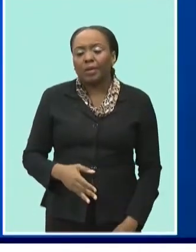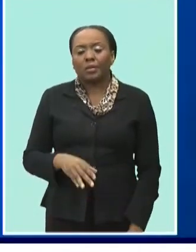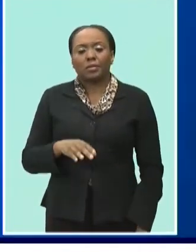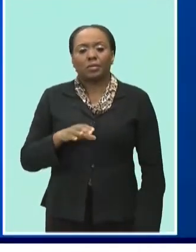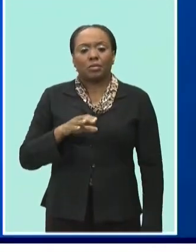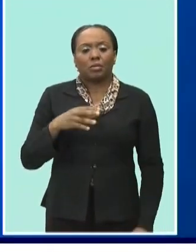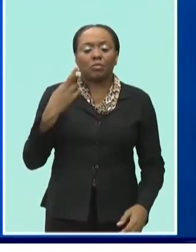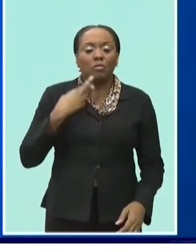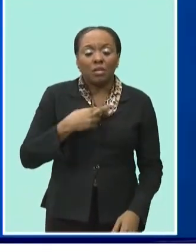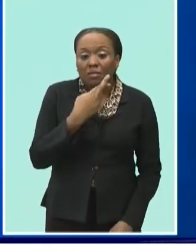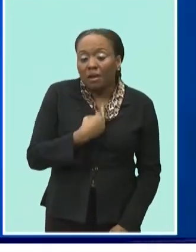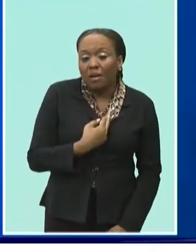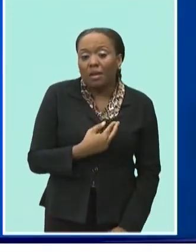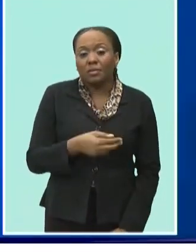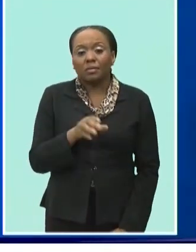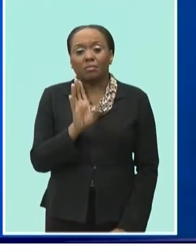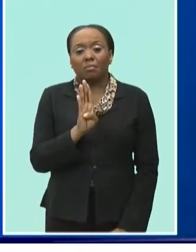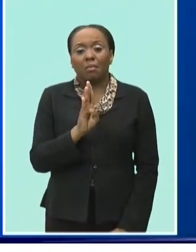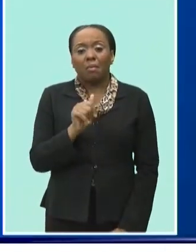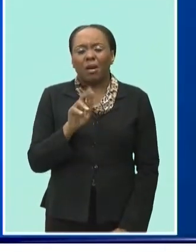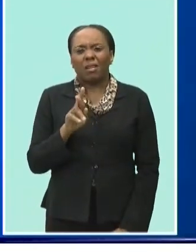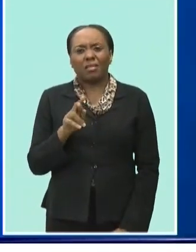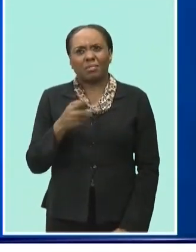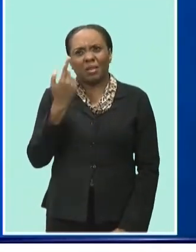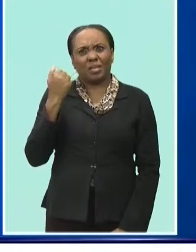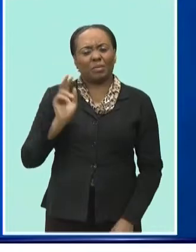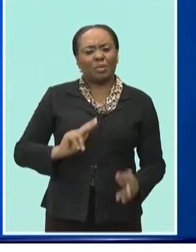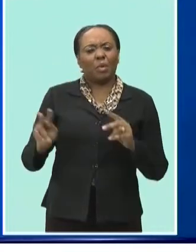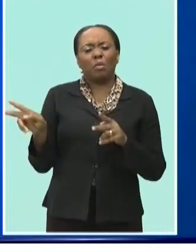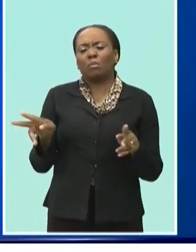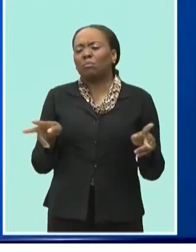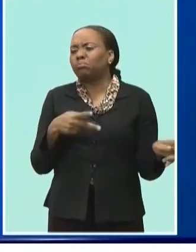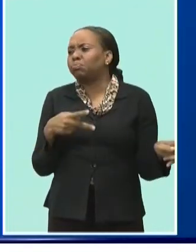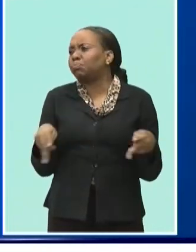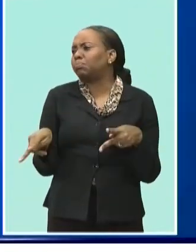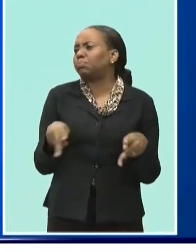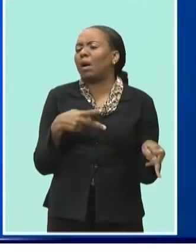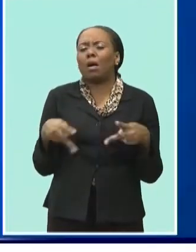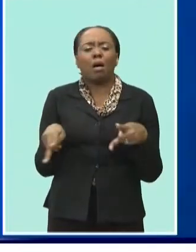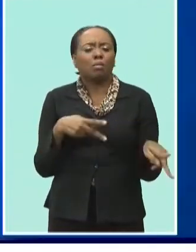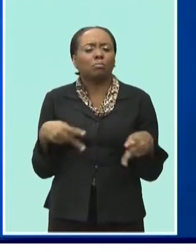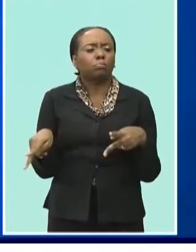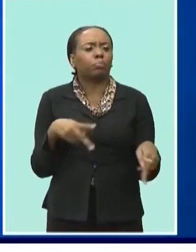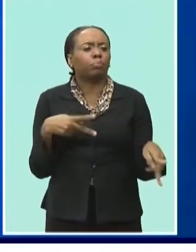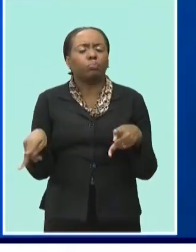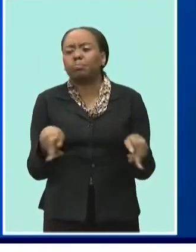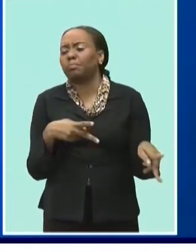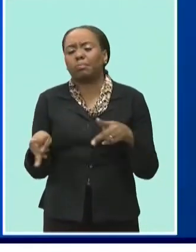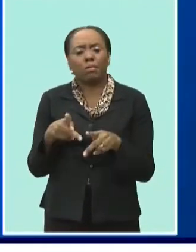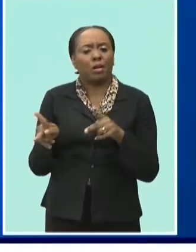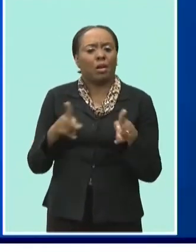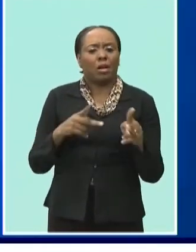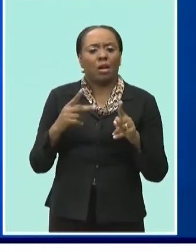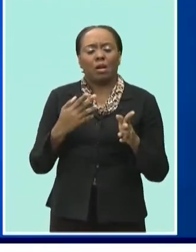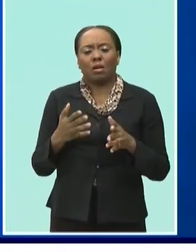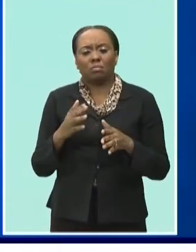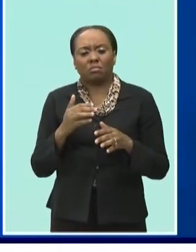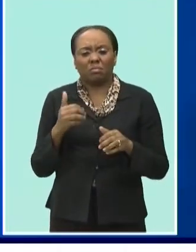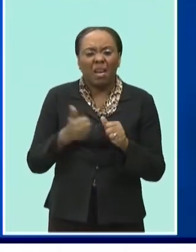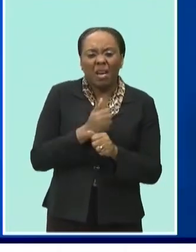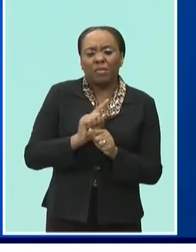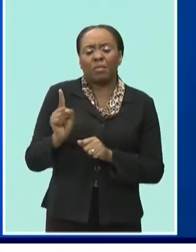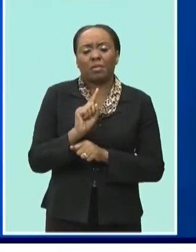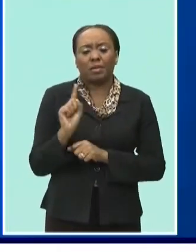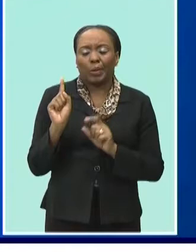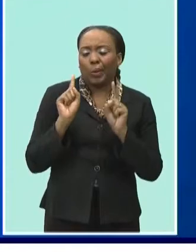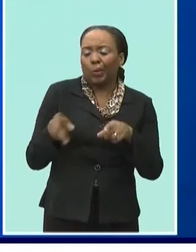restaurants, because these folks party a lot everywhere they go. So, you know, it's a good injection